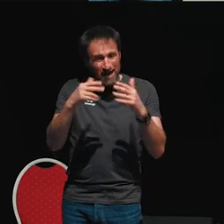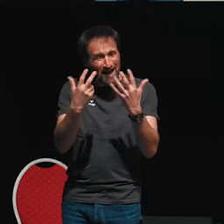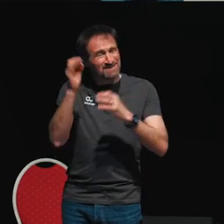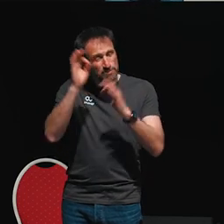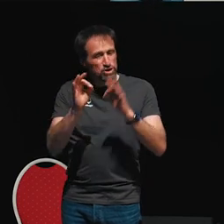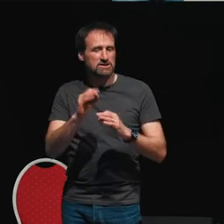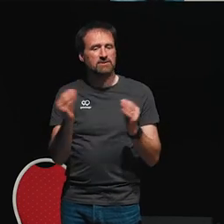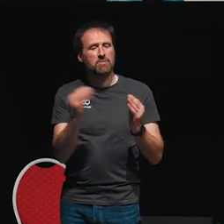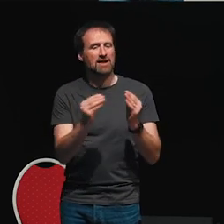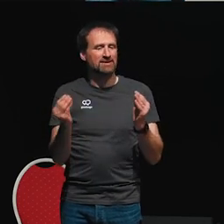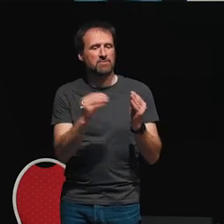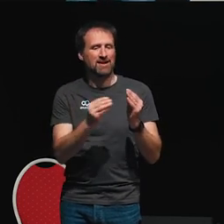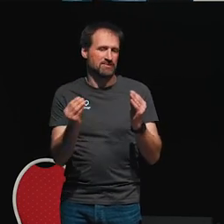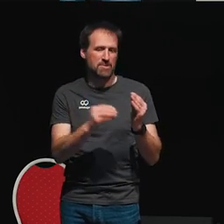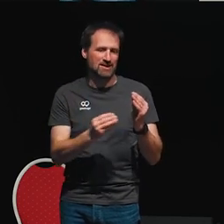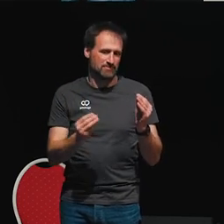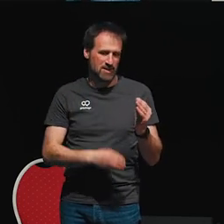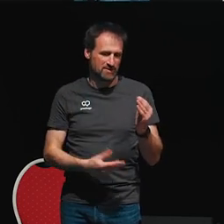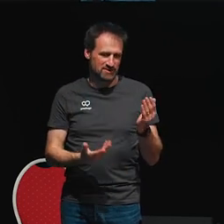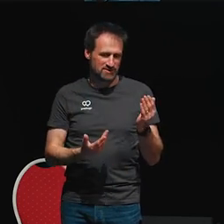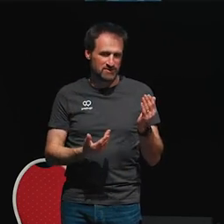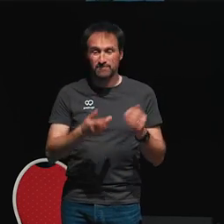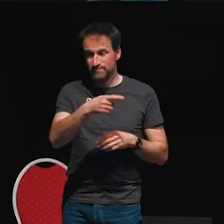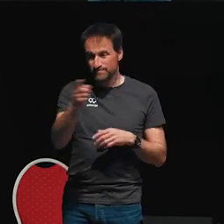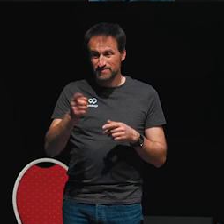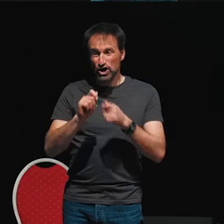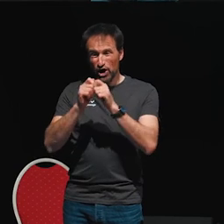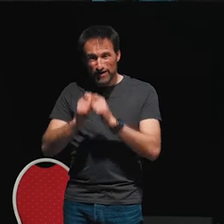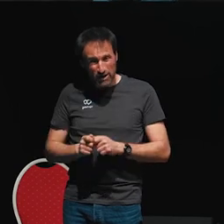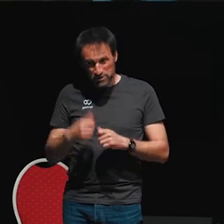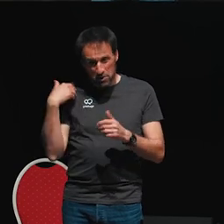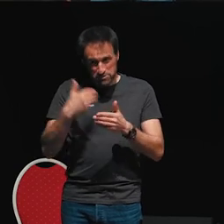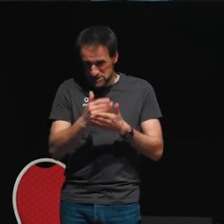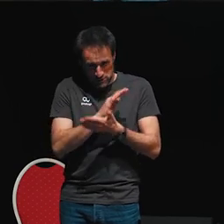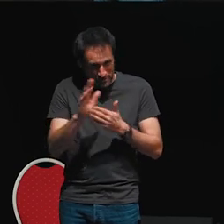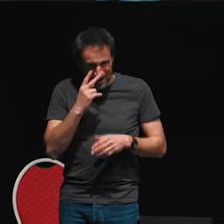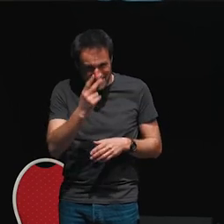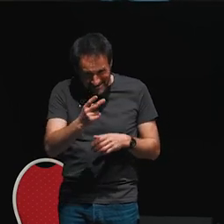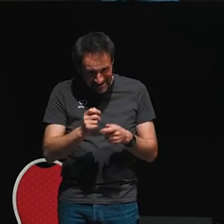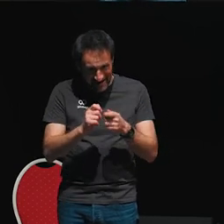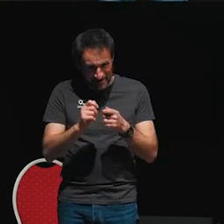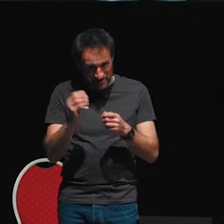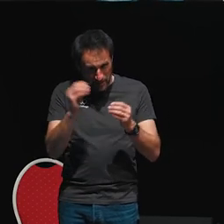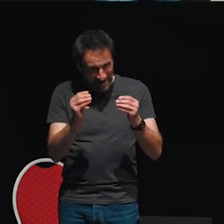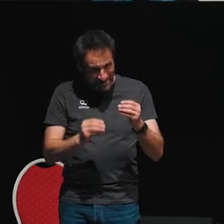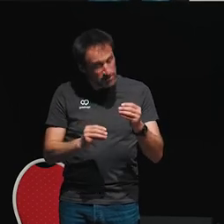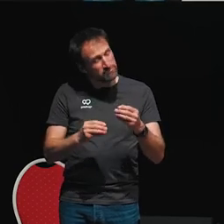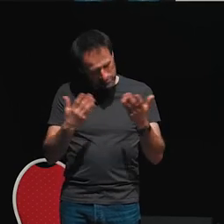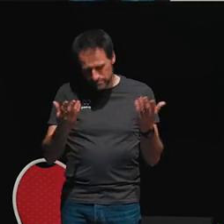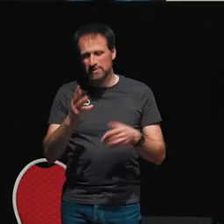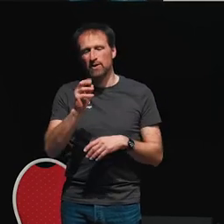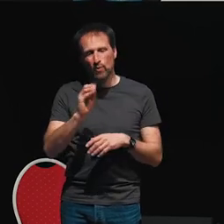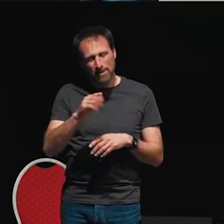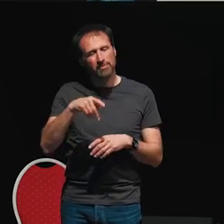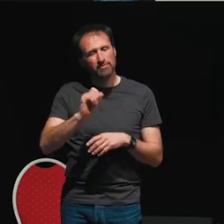you've seen a plugin before in your configuration. Webpack uses this entire system. So Webpack is a completely